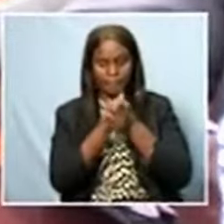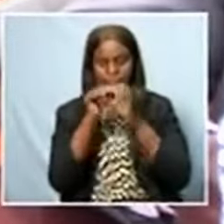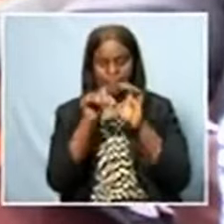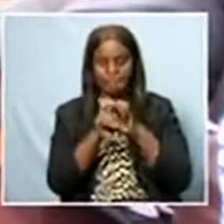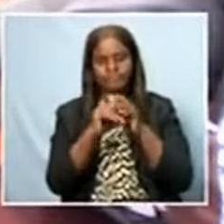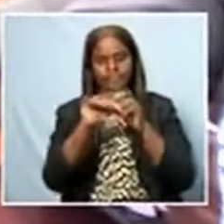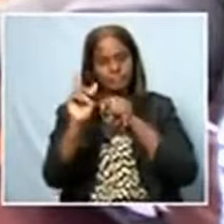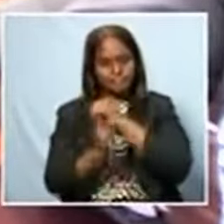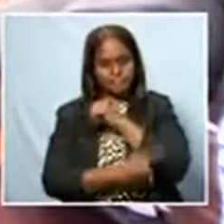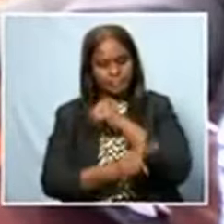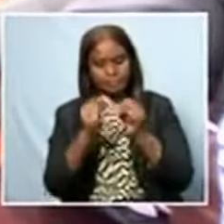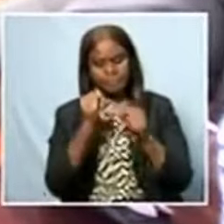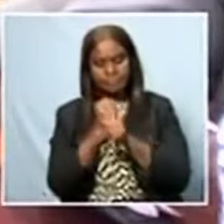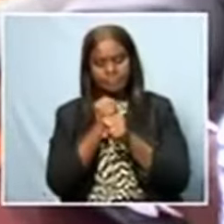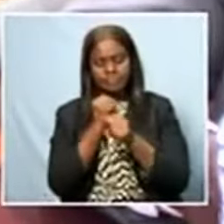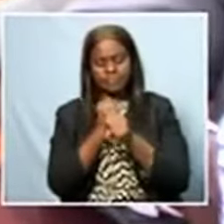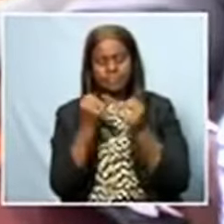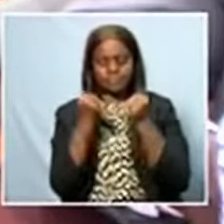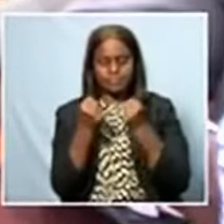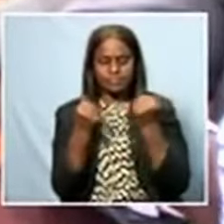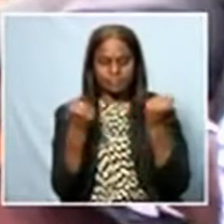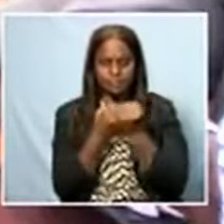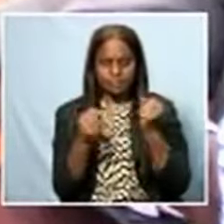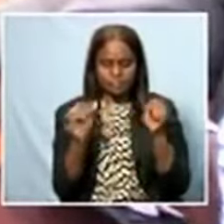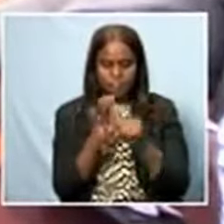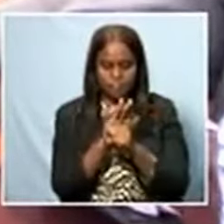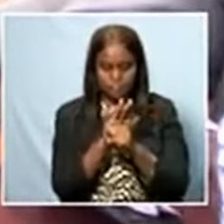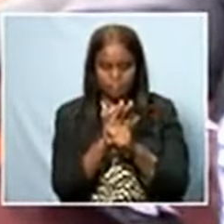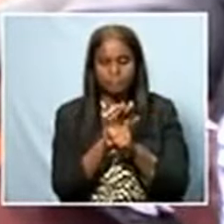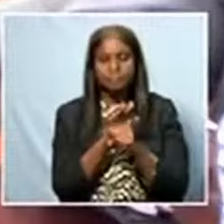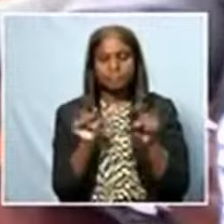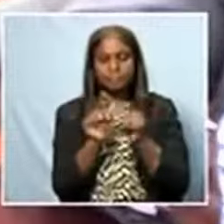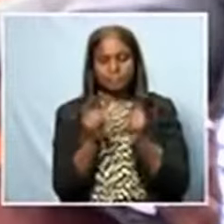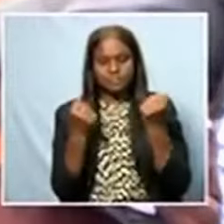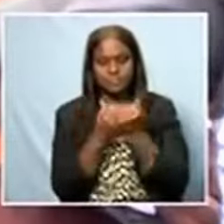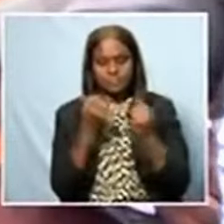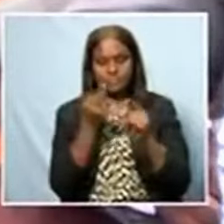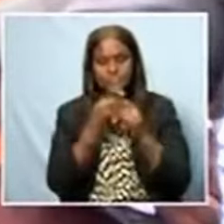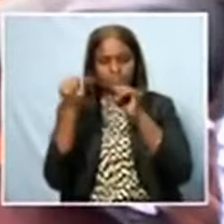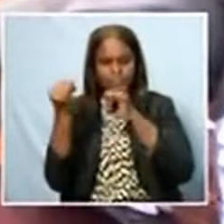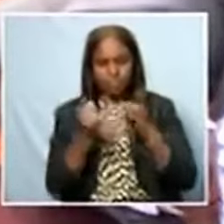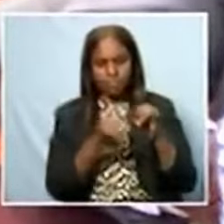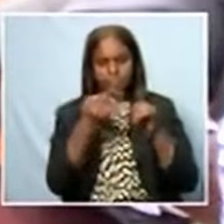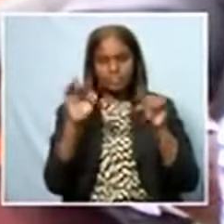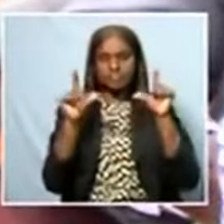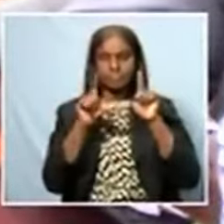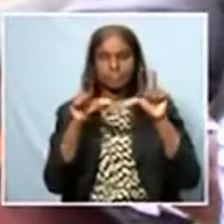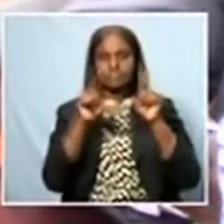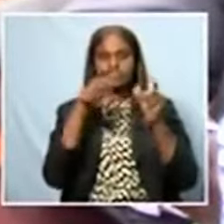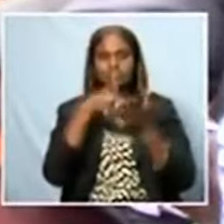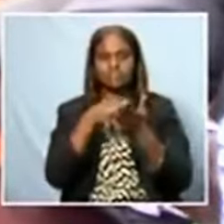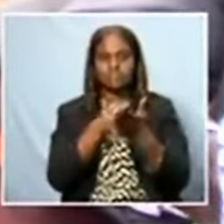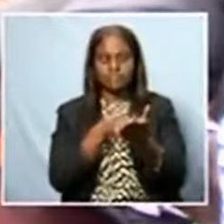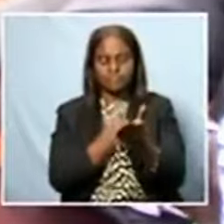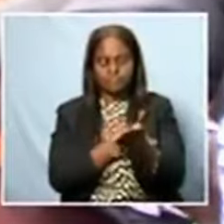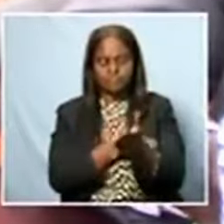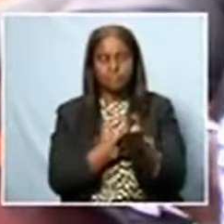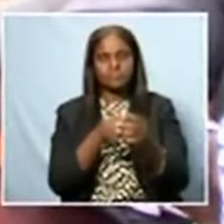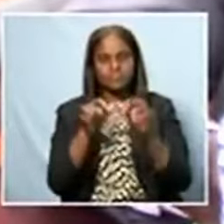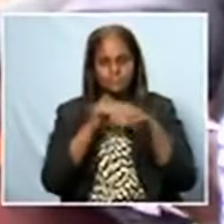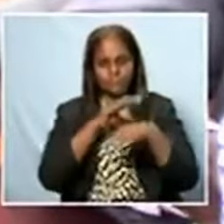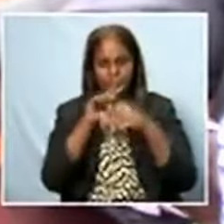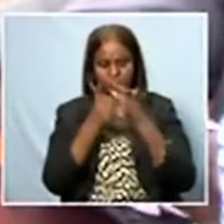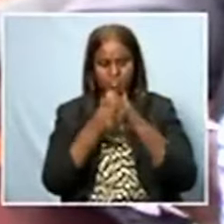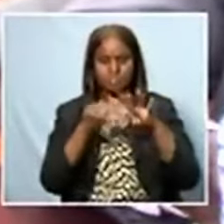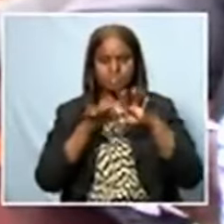discipline frameworks was strongly supported. The support for the introduction of the licensure exams was